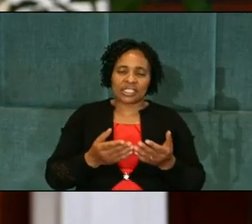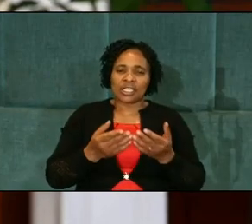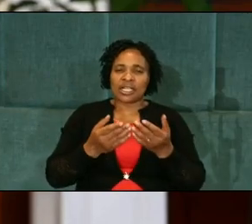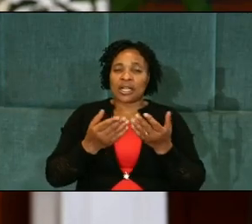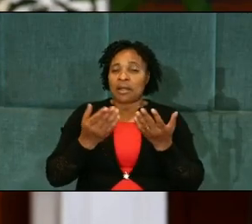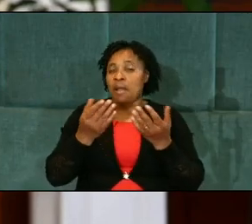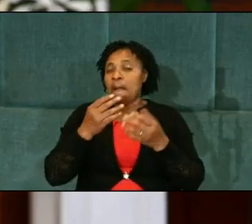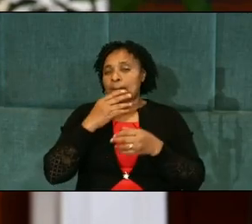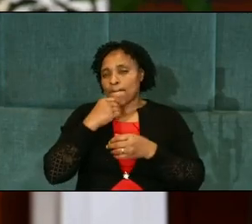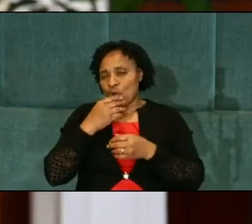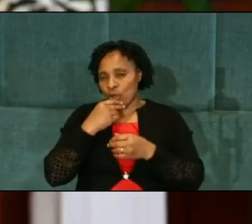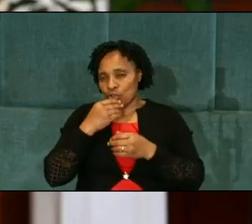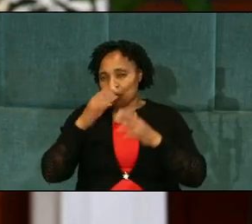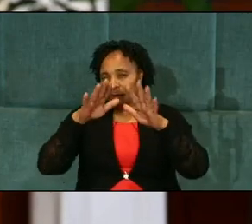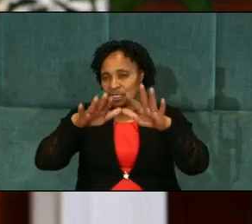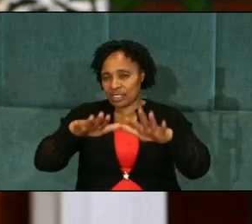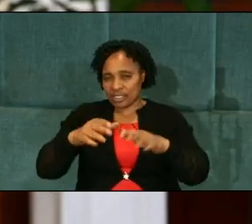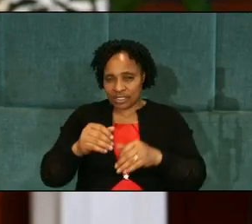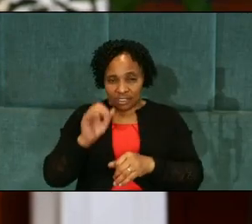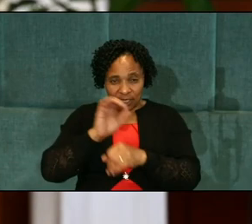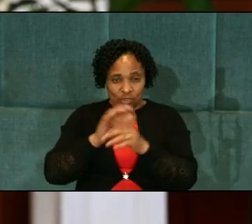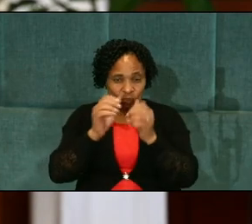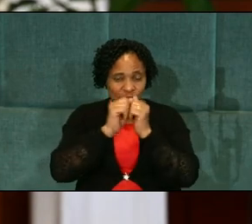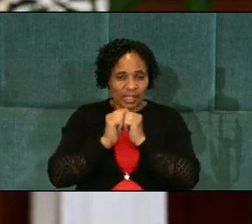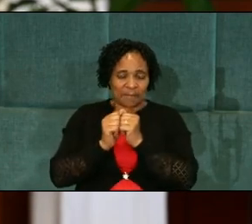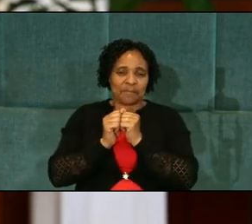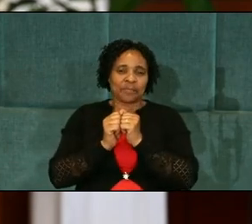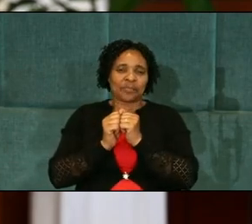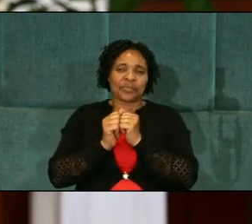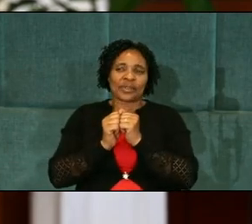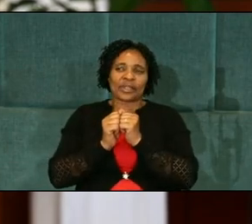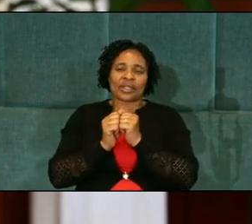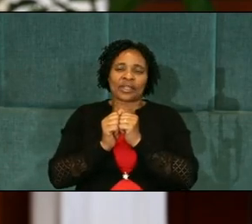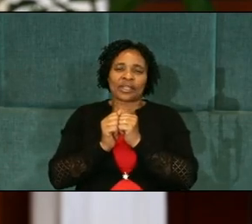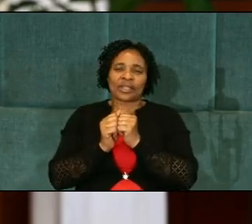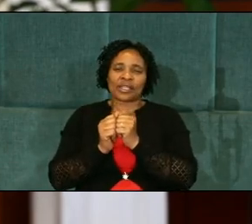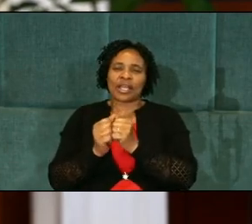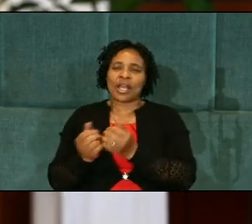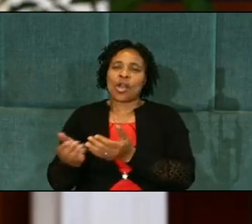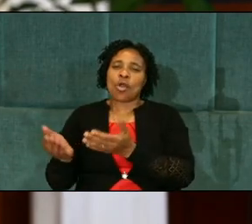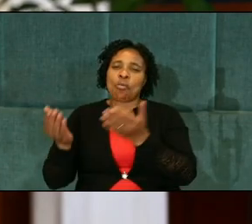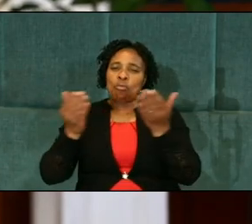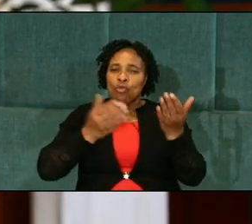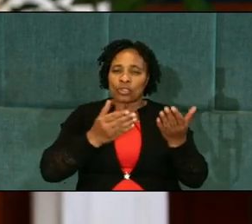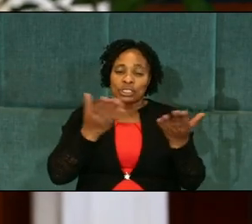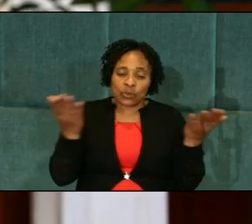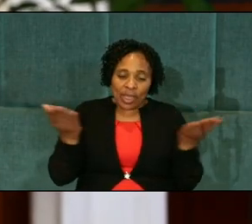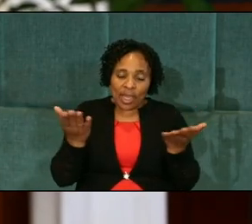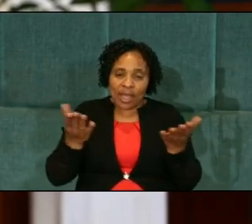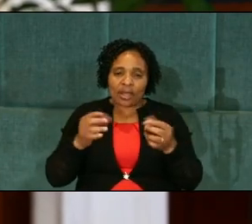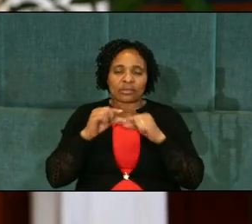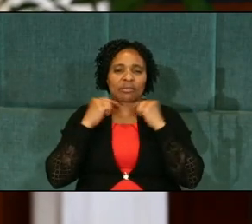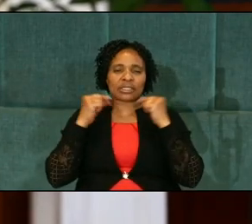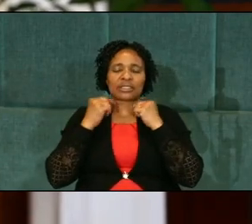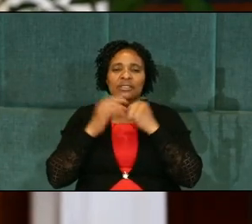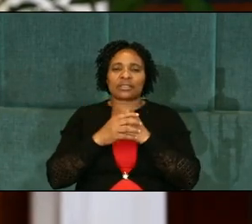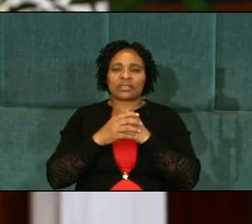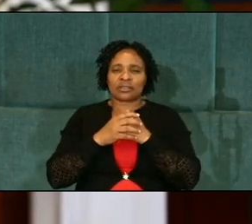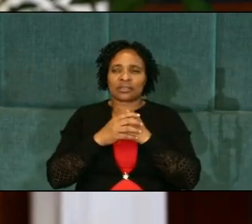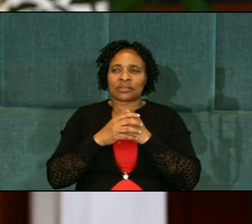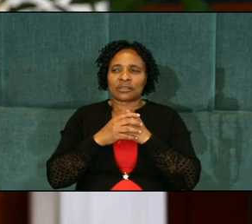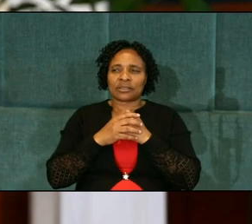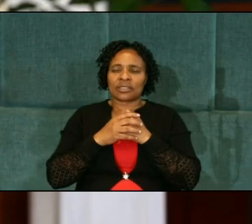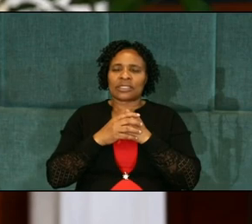to be dedicated. Is the church with me? Brought the baby up to the priest. She